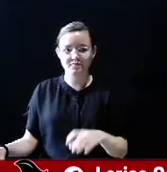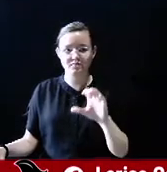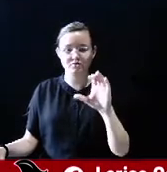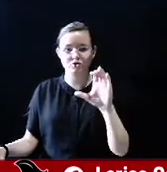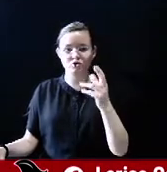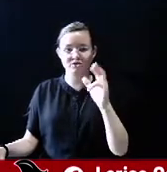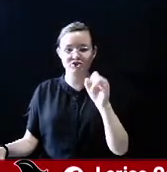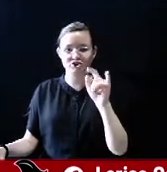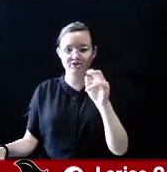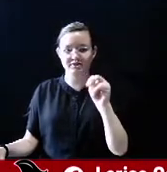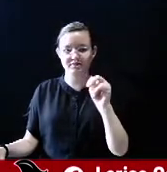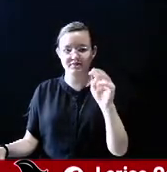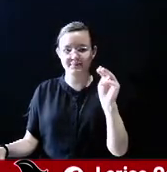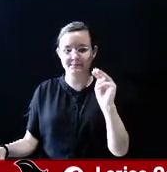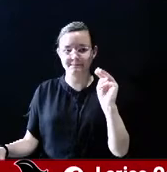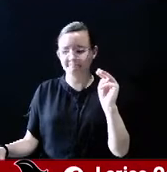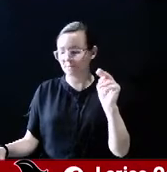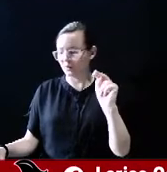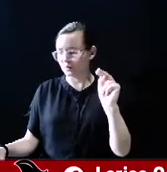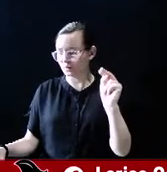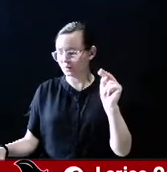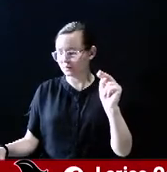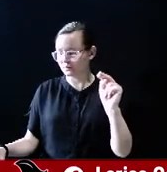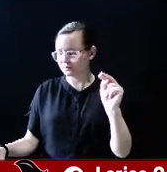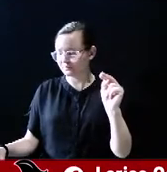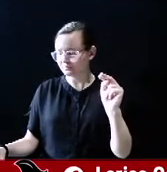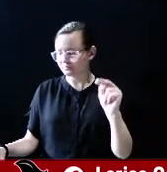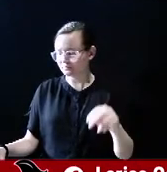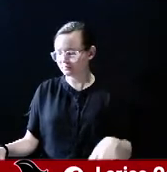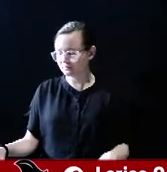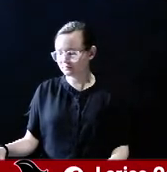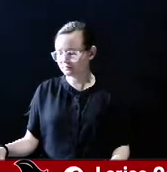Christian Elijah Nieto.